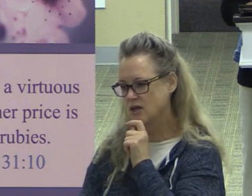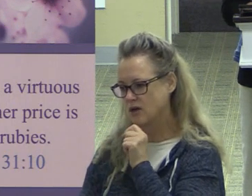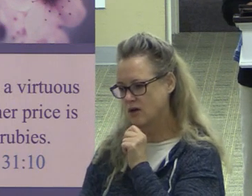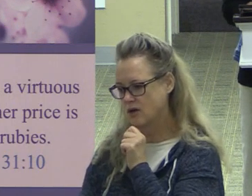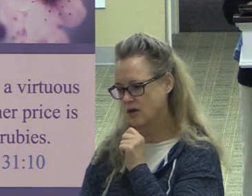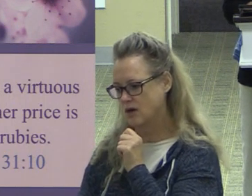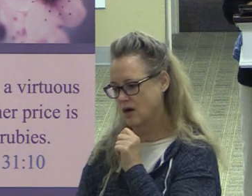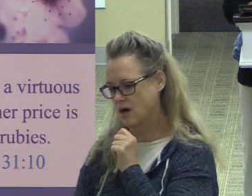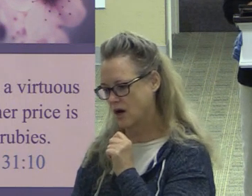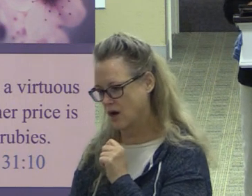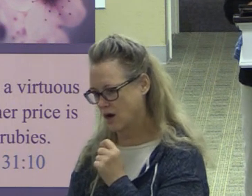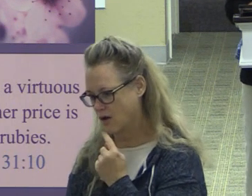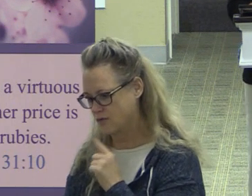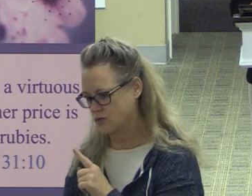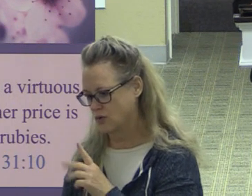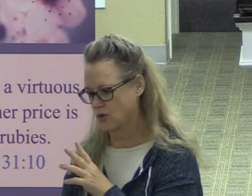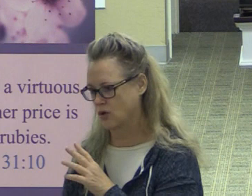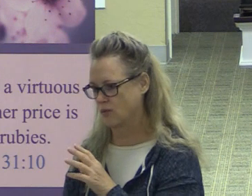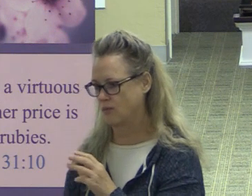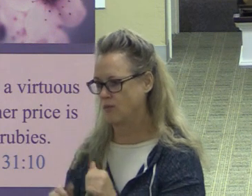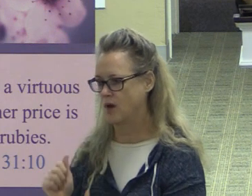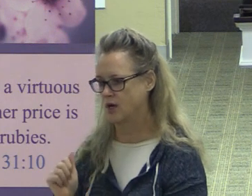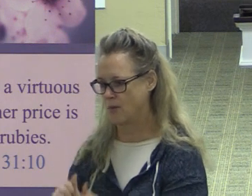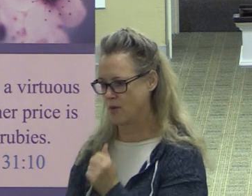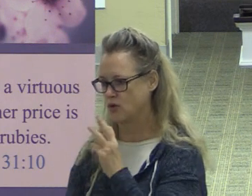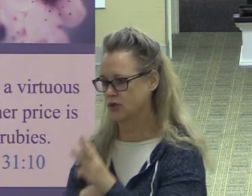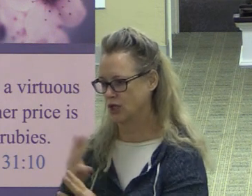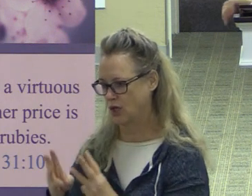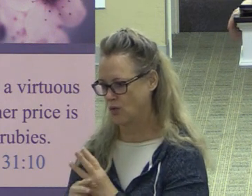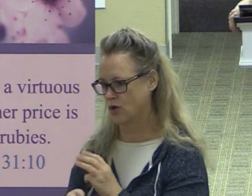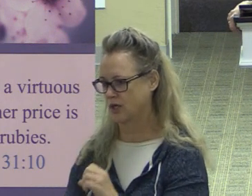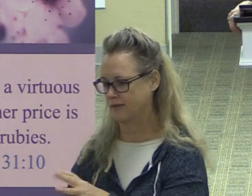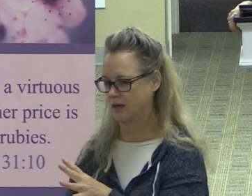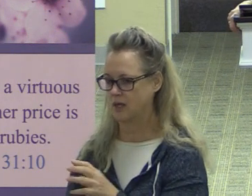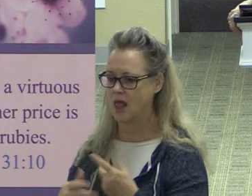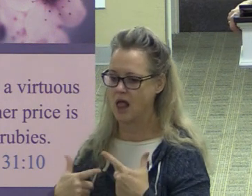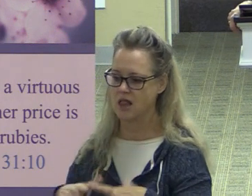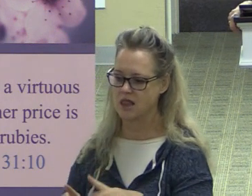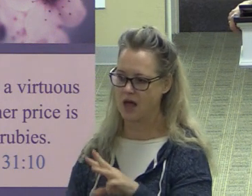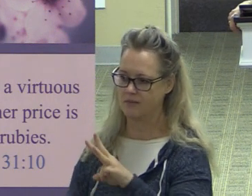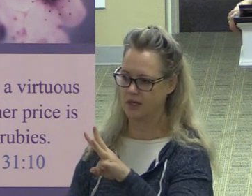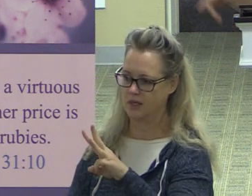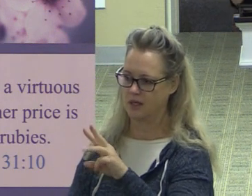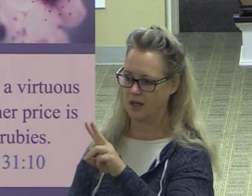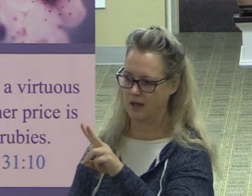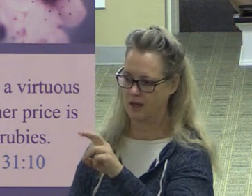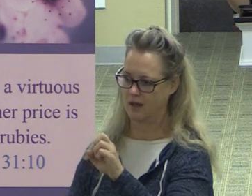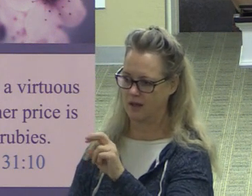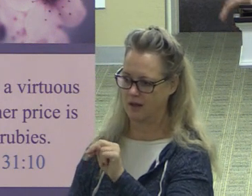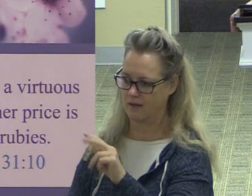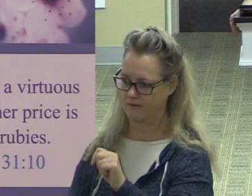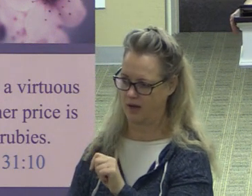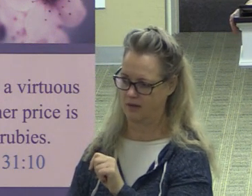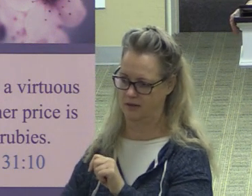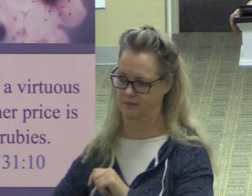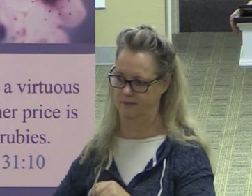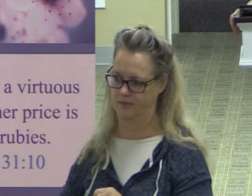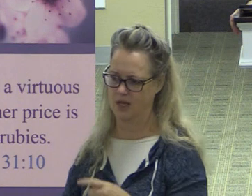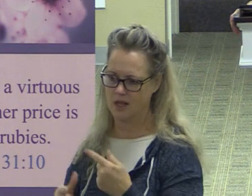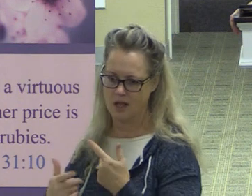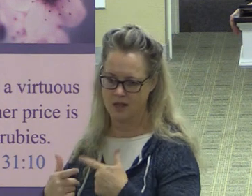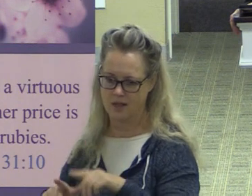having a bad attitude. You know what? Let me vent. This happened to me. And you know what? I'm a warrior.